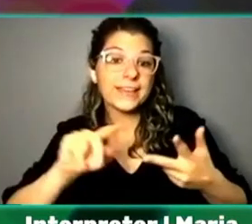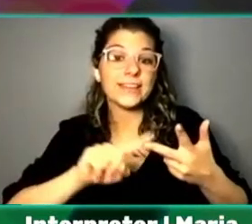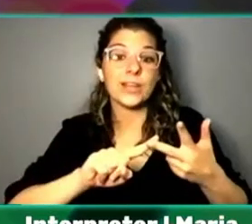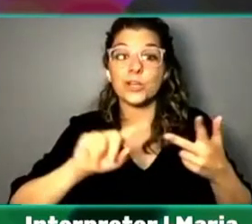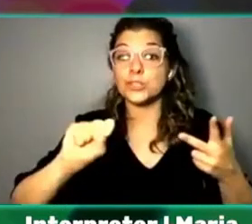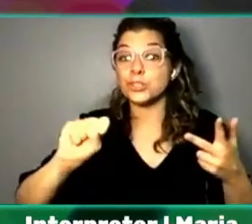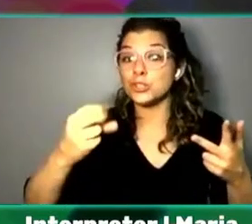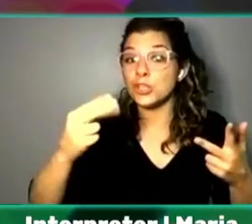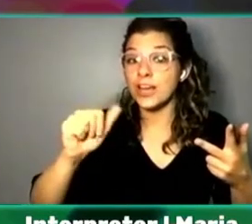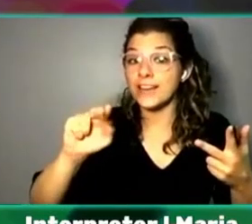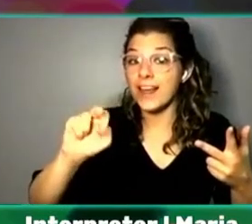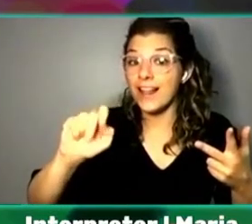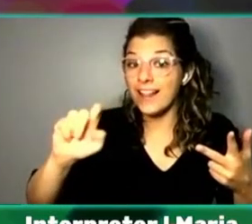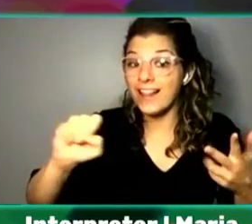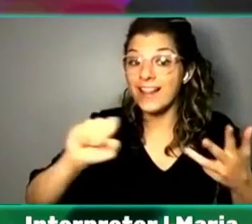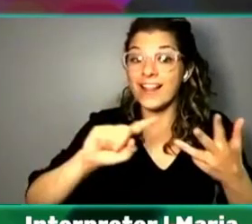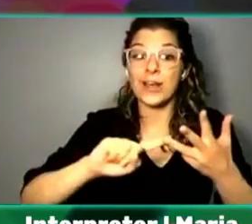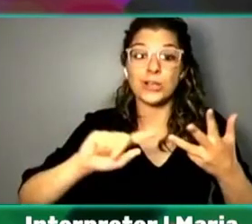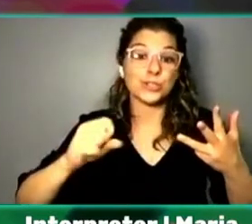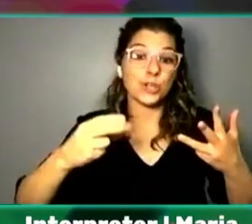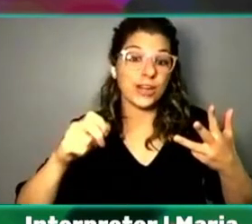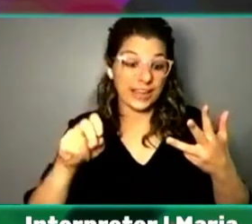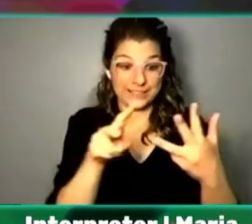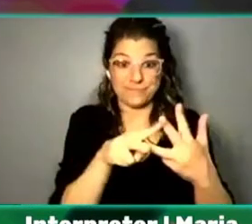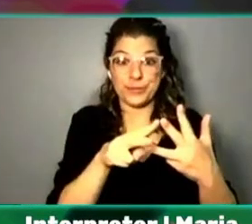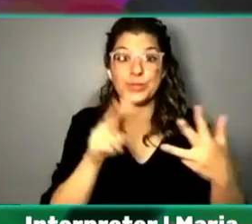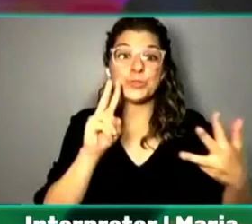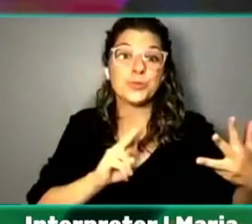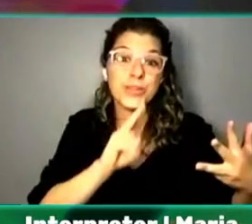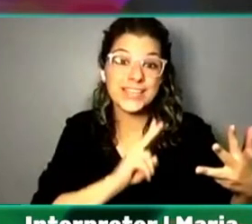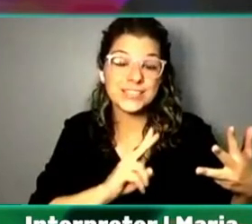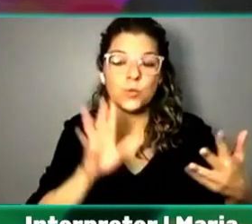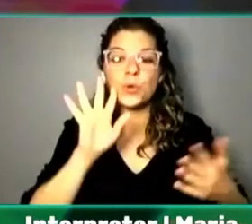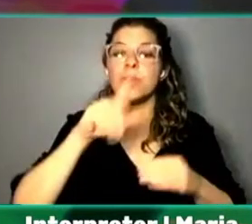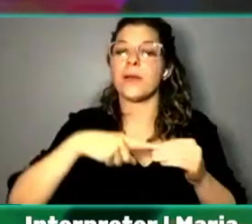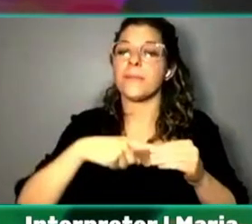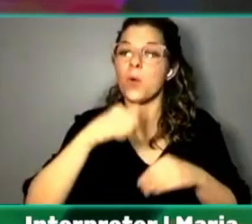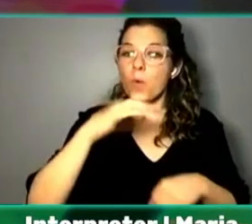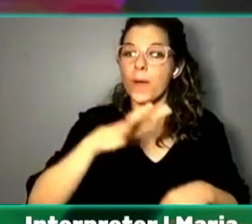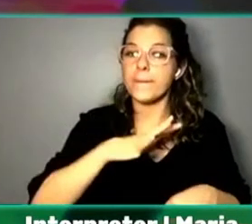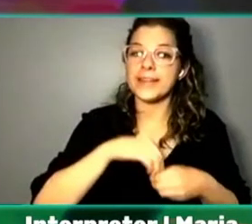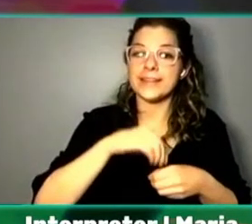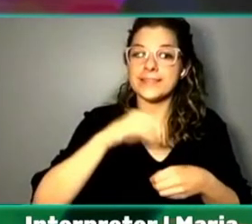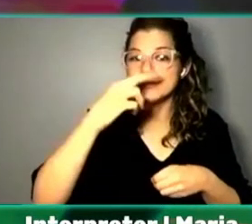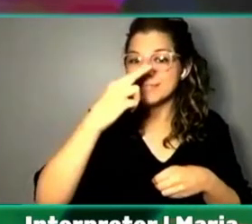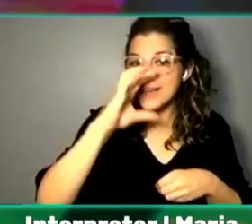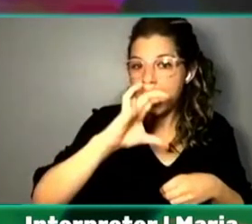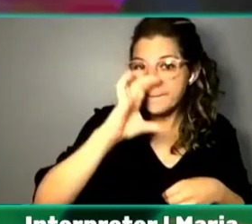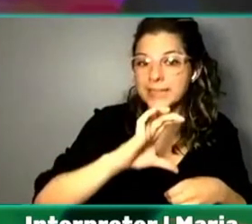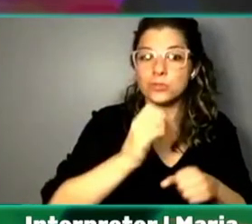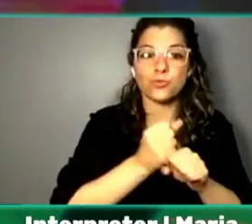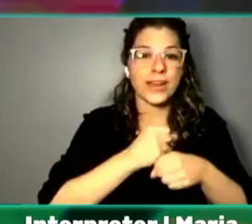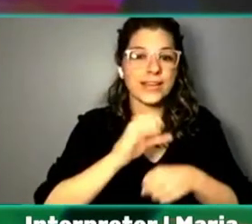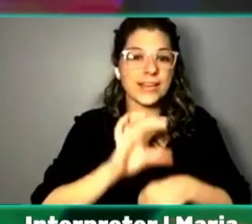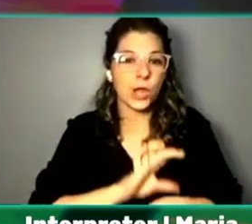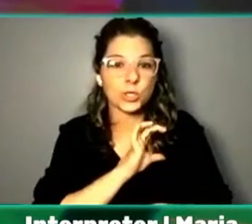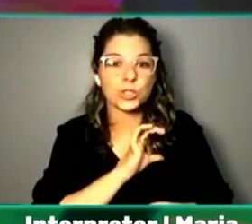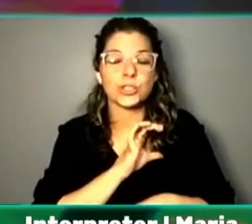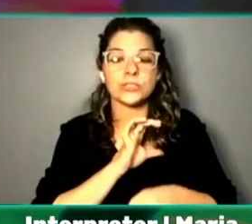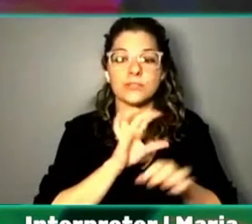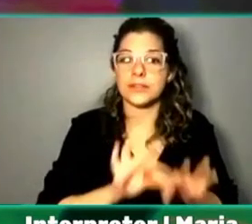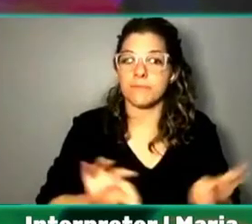Gibbs twins. And we are going to talk about women in comics, creating these characters, and the importance